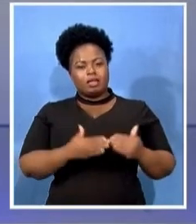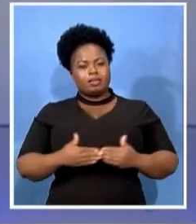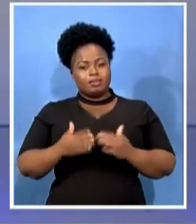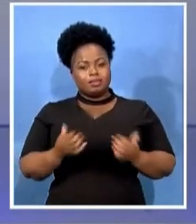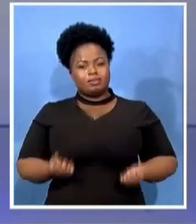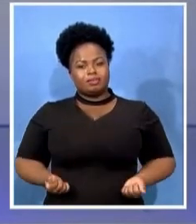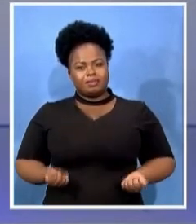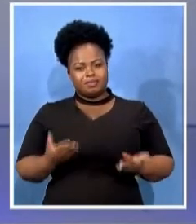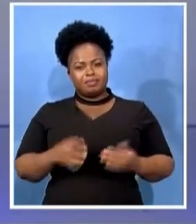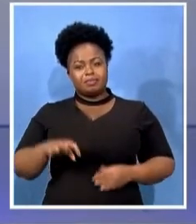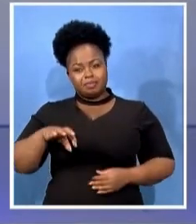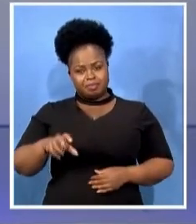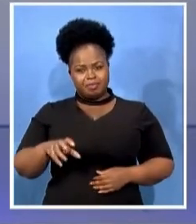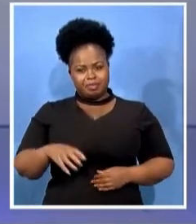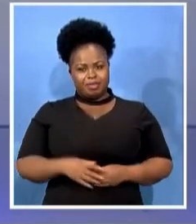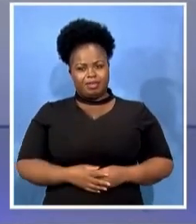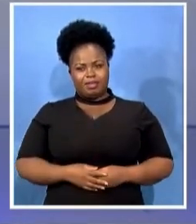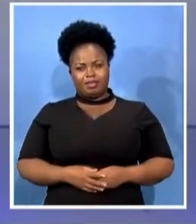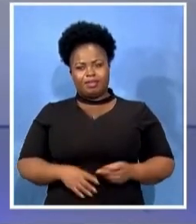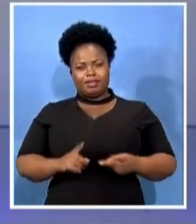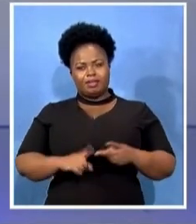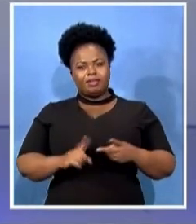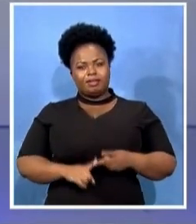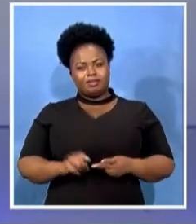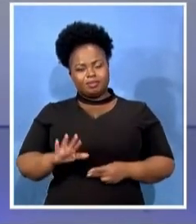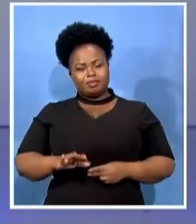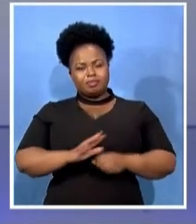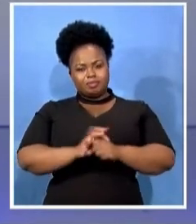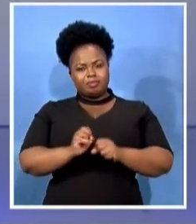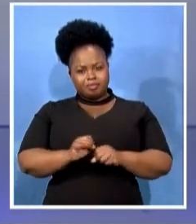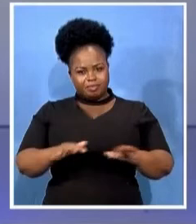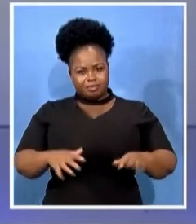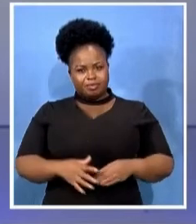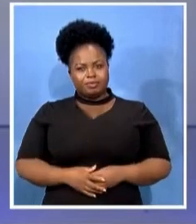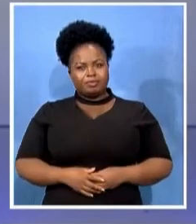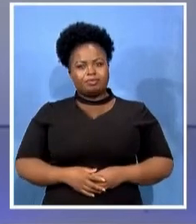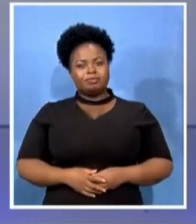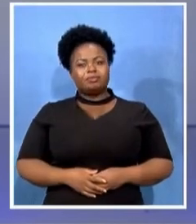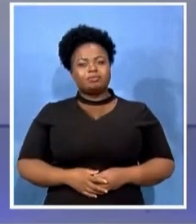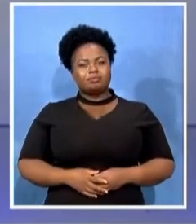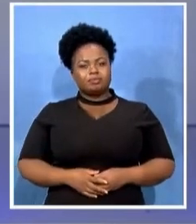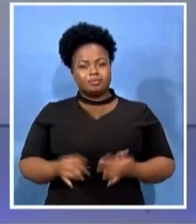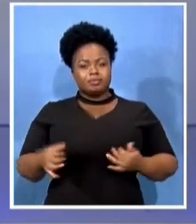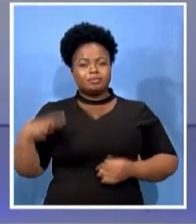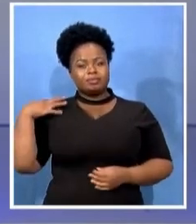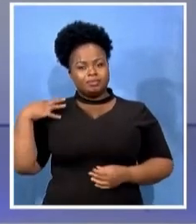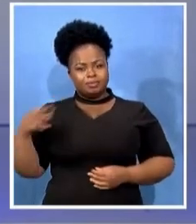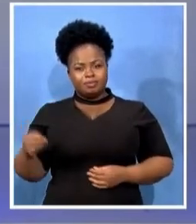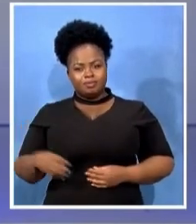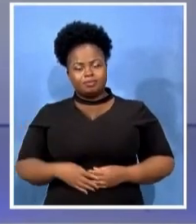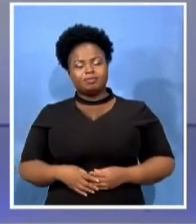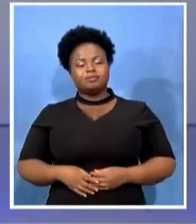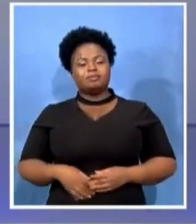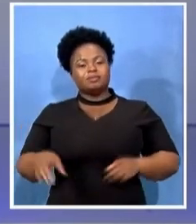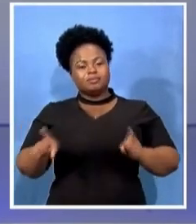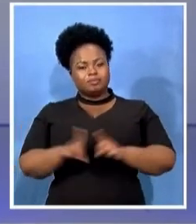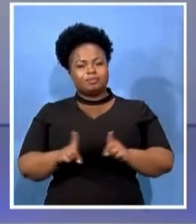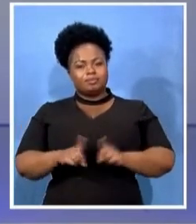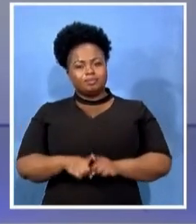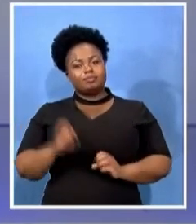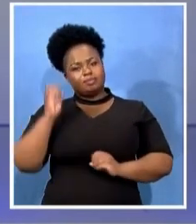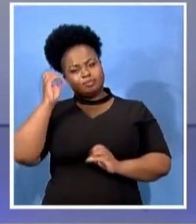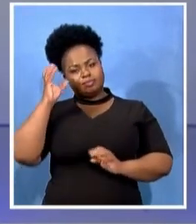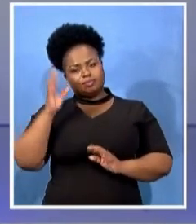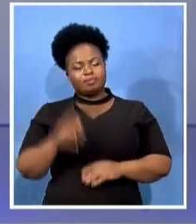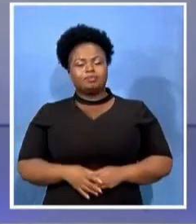the COVID-19 pandemic. The Minister also briefing the committee on the latest developments, including